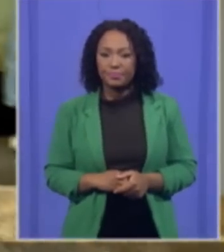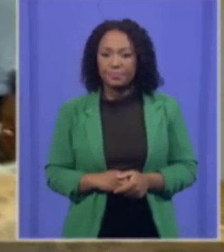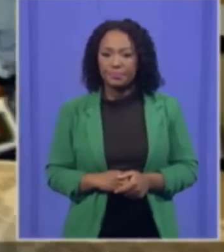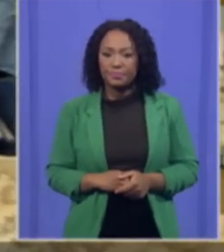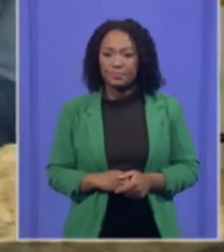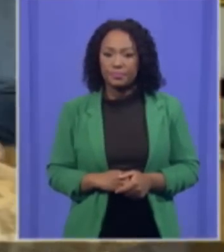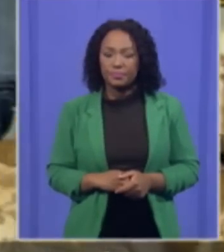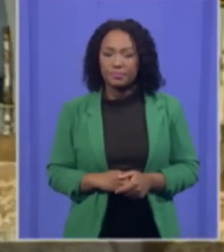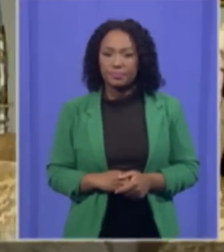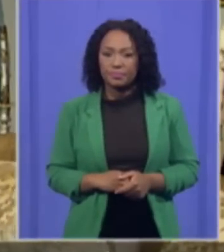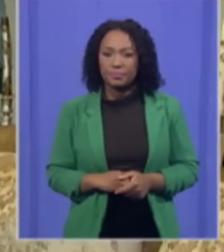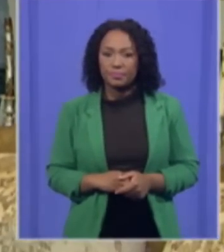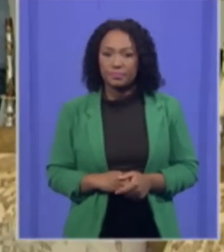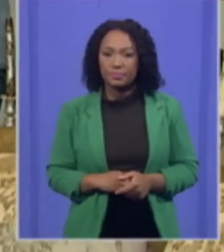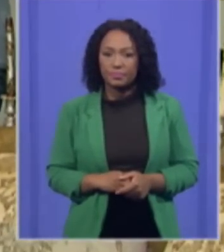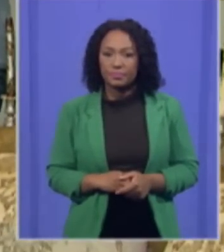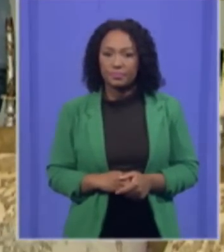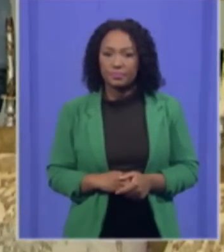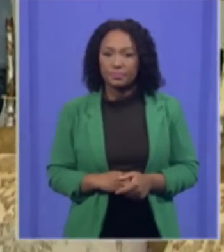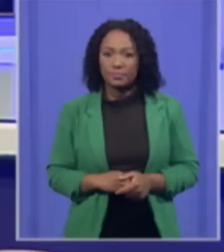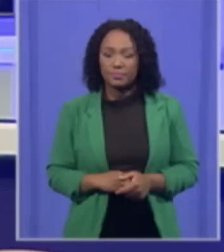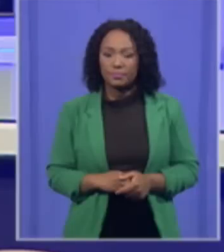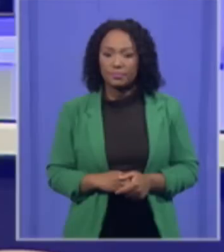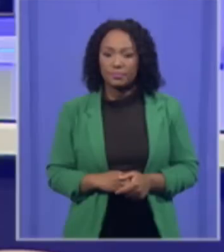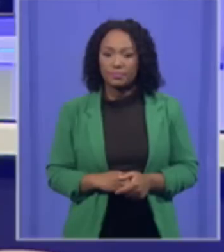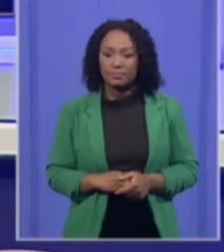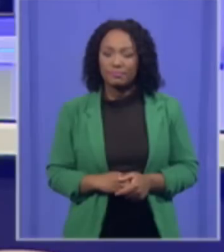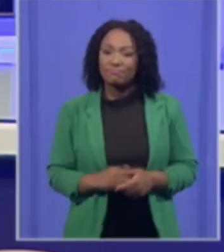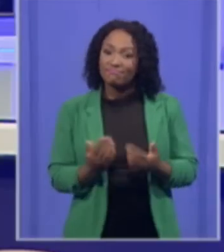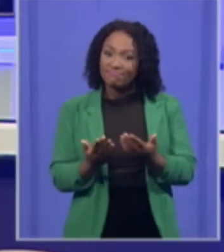tša SABC, Johannesburg.